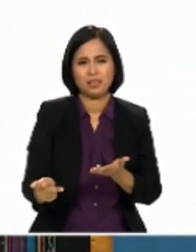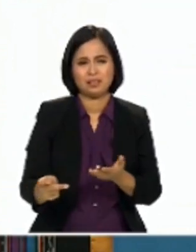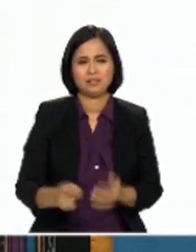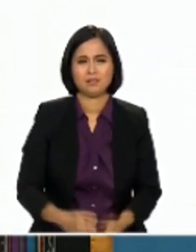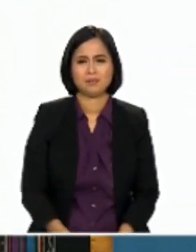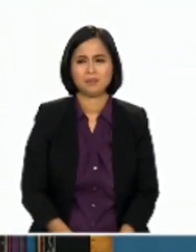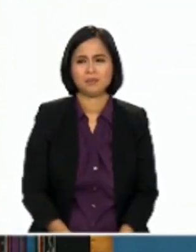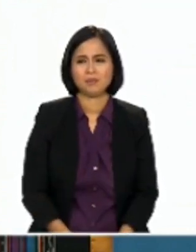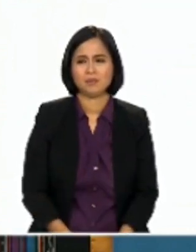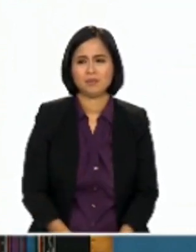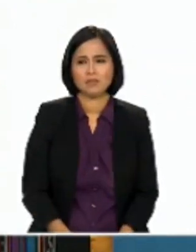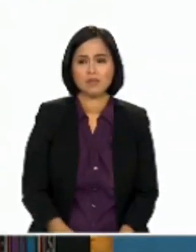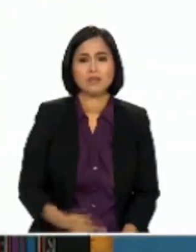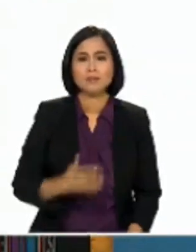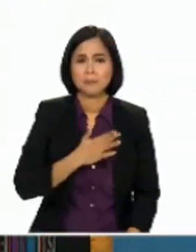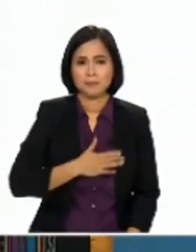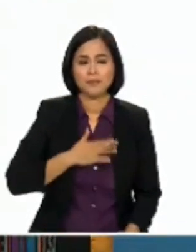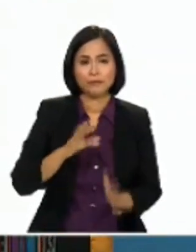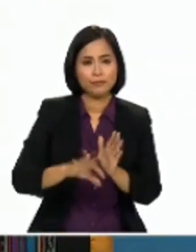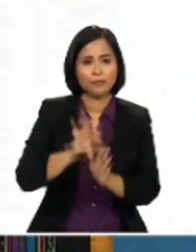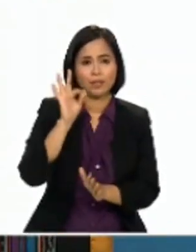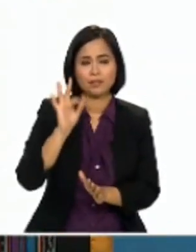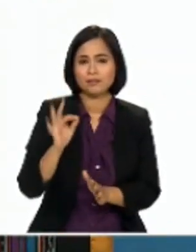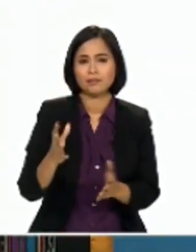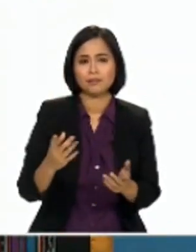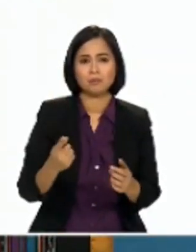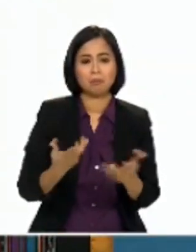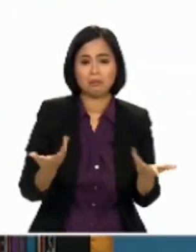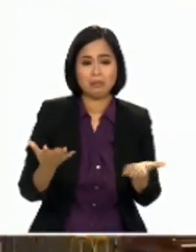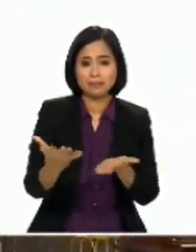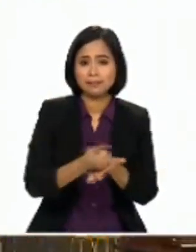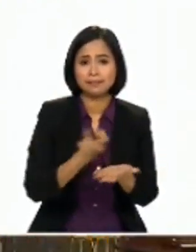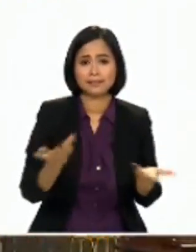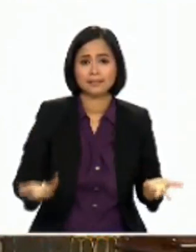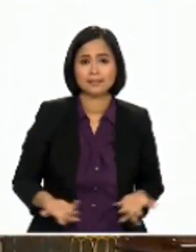on that until I find the man. Wala pa akong nakuha.